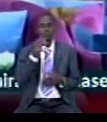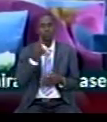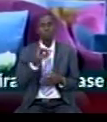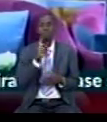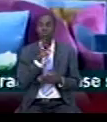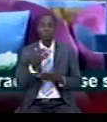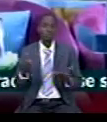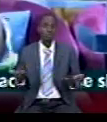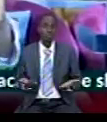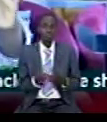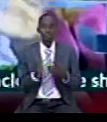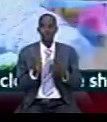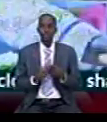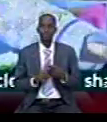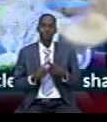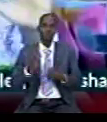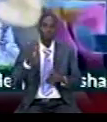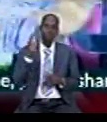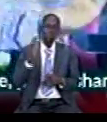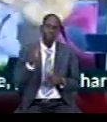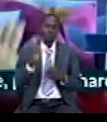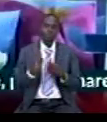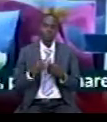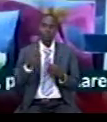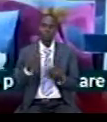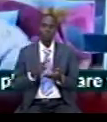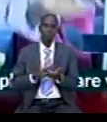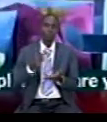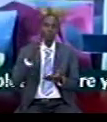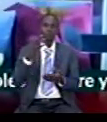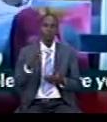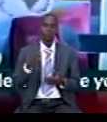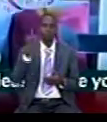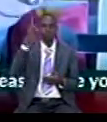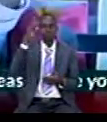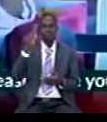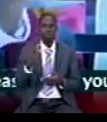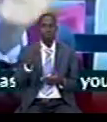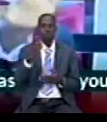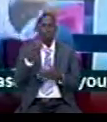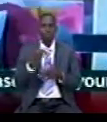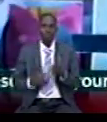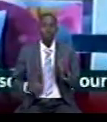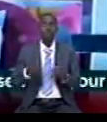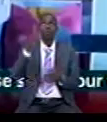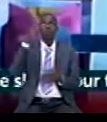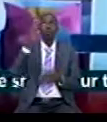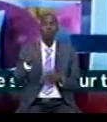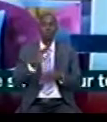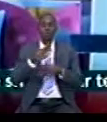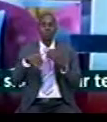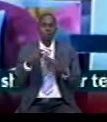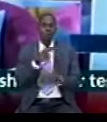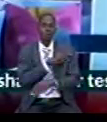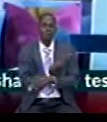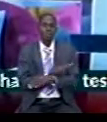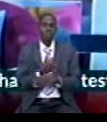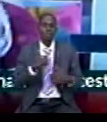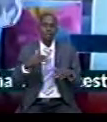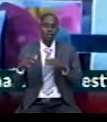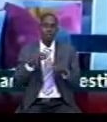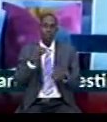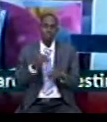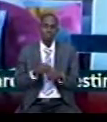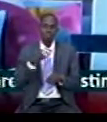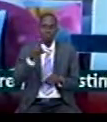to testify to the glory of God, what the God Almighty God has done in my life, He has done